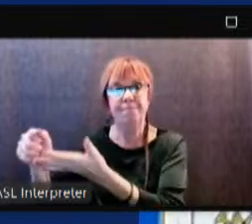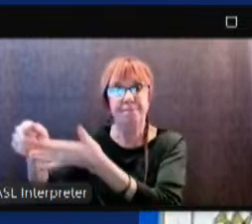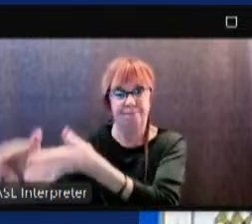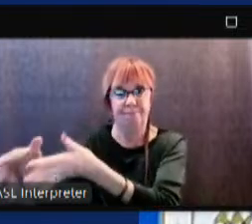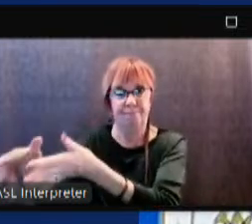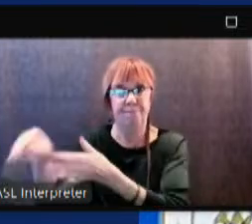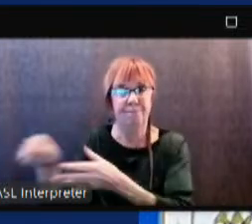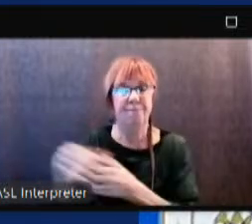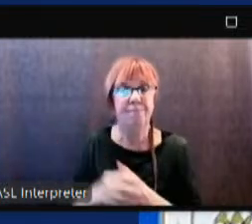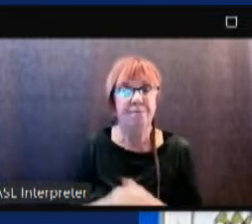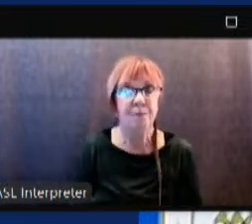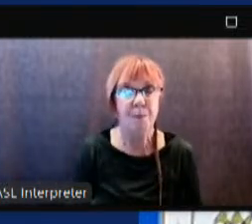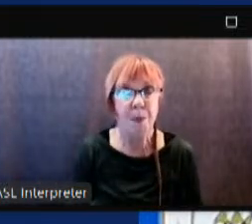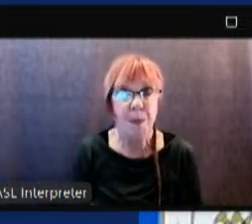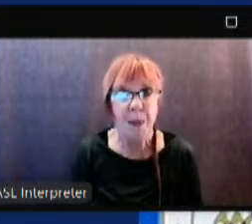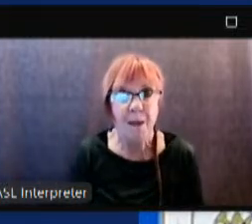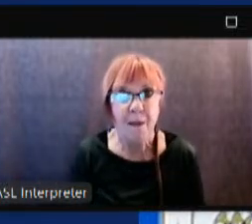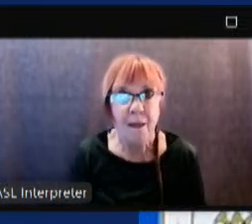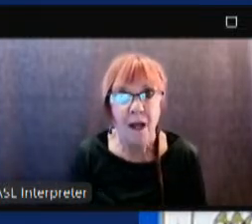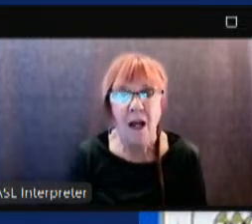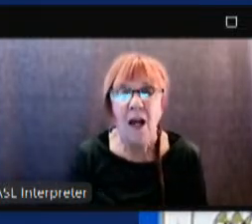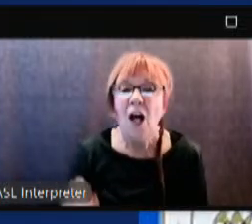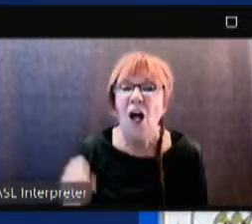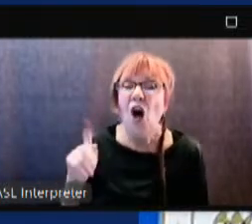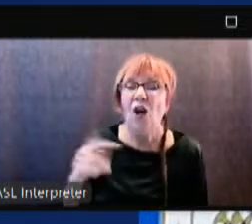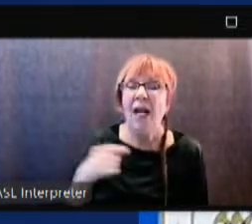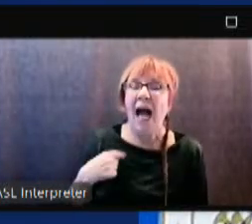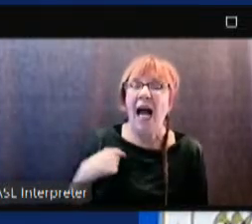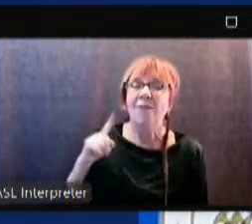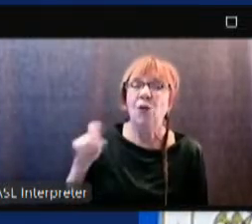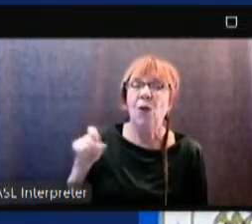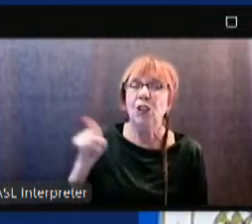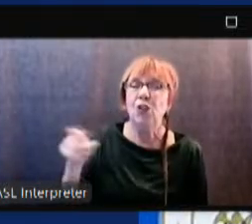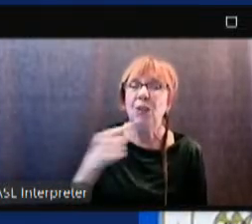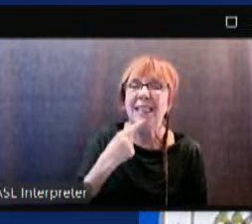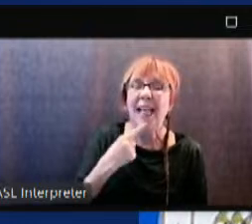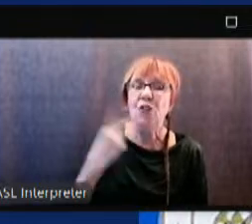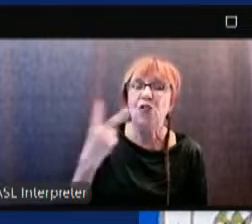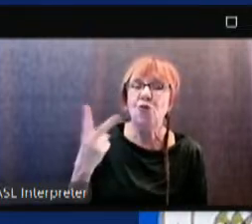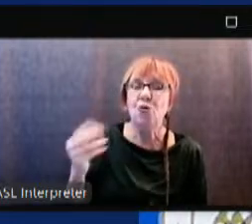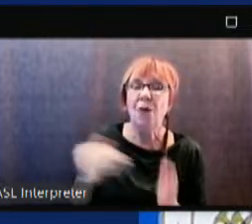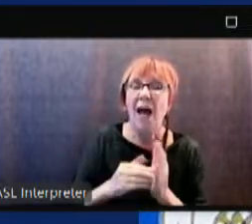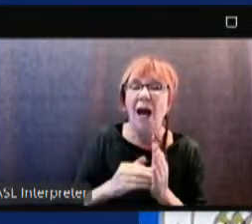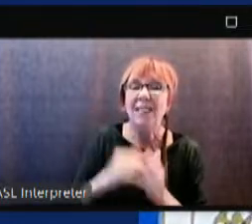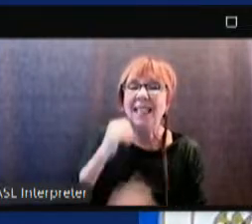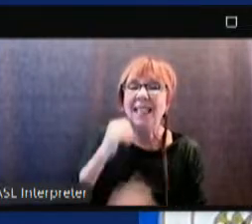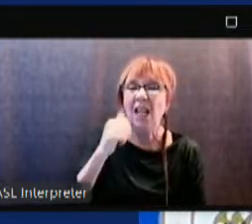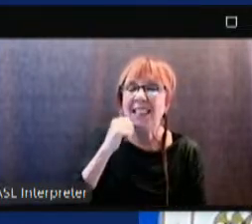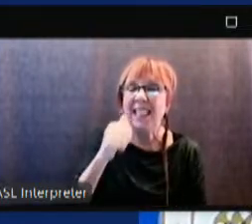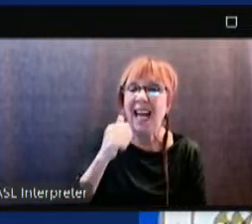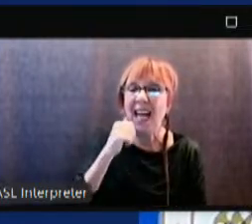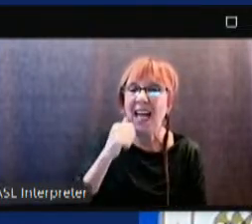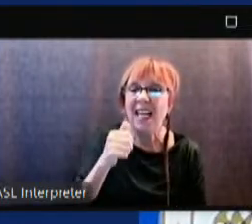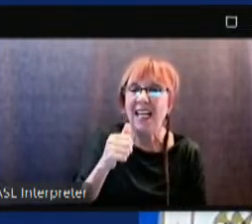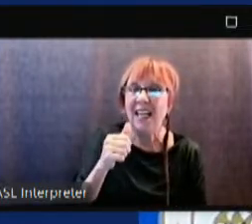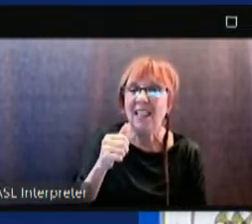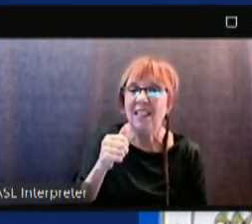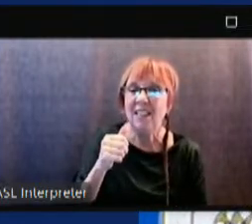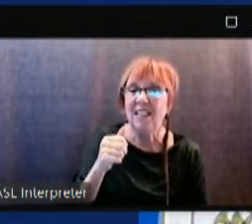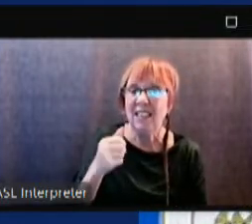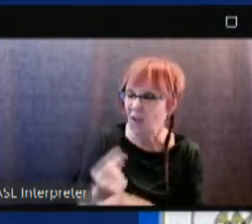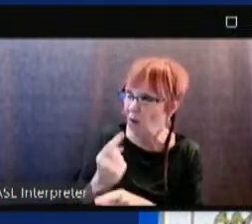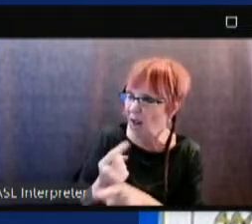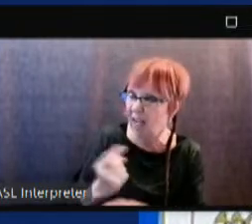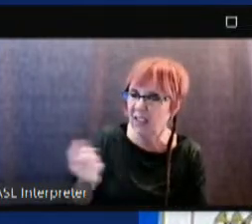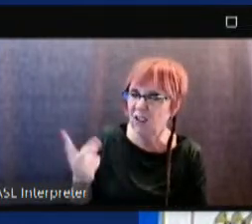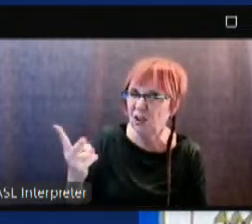This is Helen on behalf of the supervisor. Just a quick question. I heard you say 2,000 a day. Was that, did you mean to say 2,000 or was